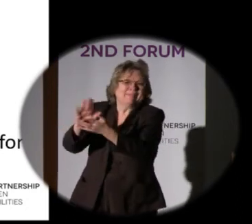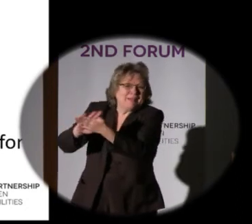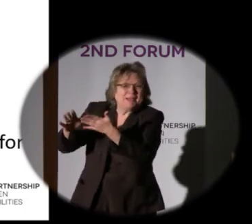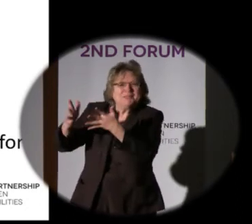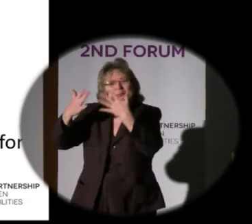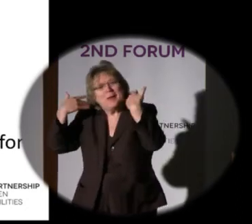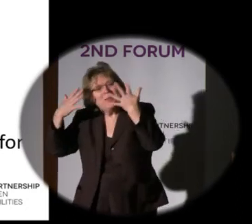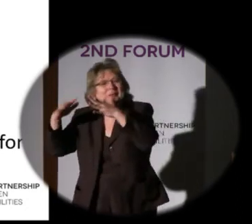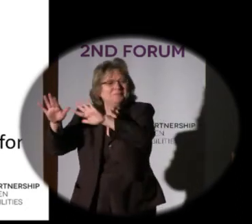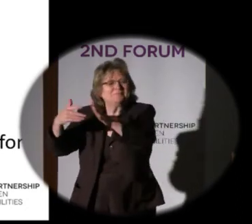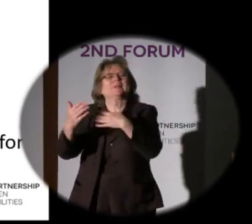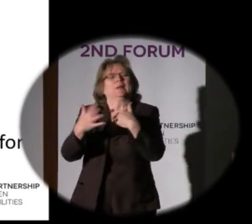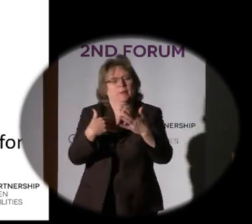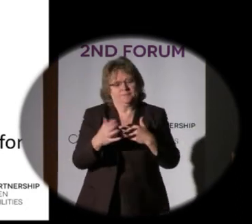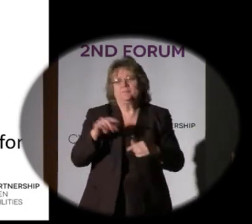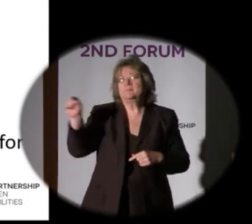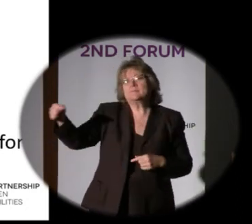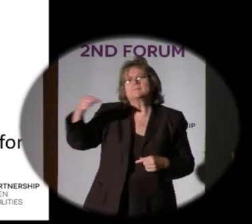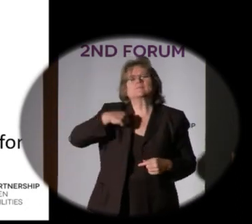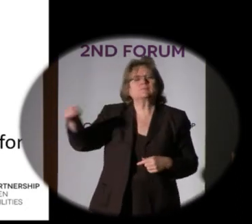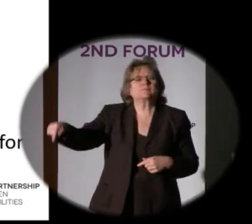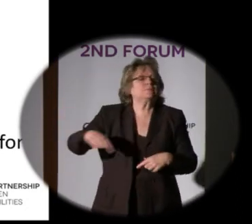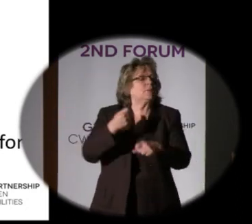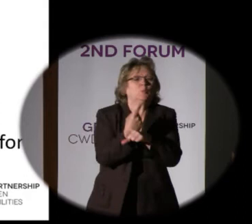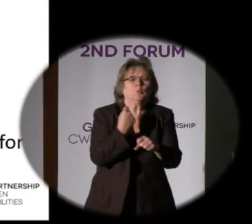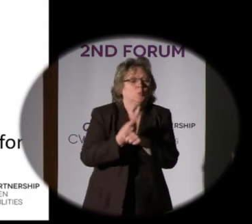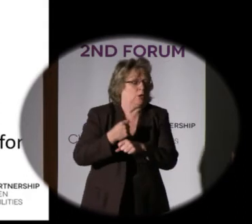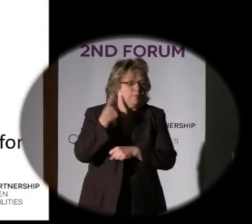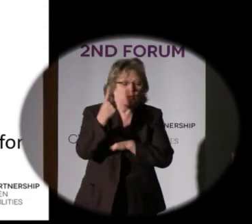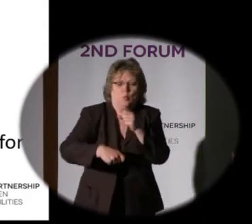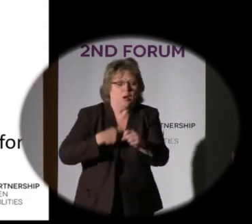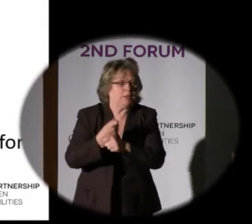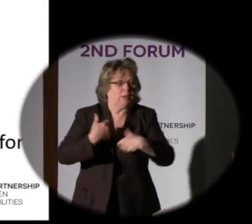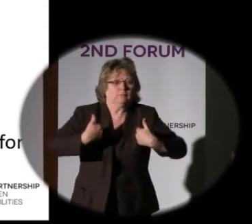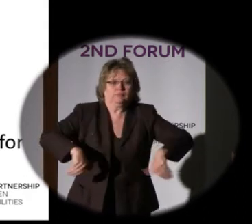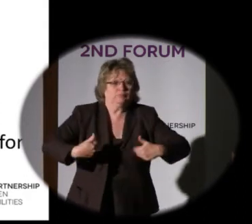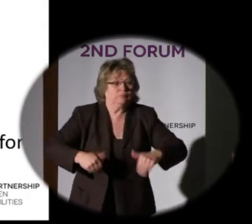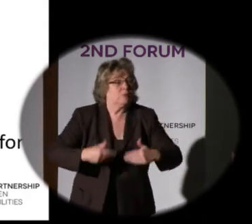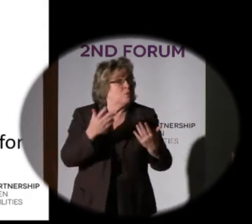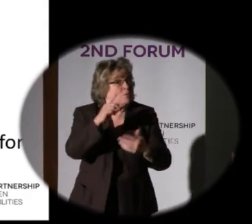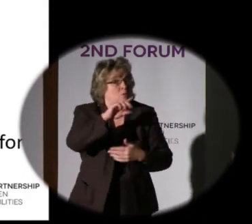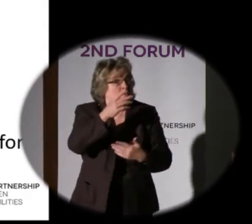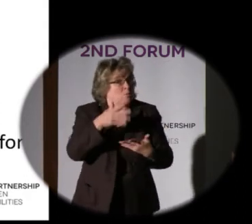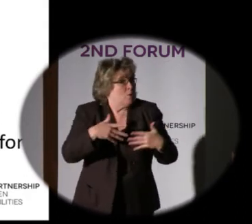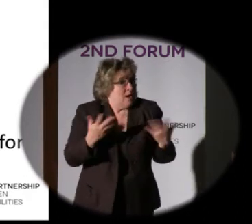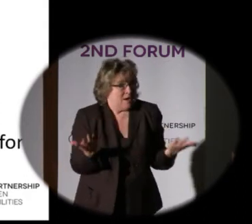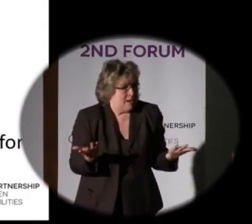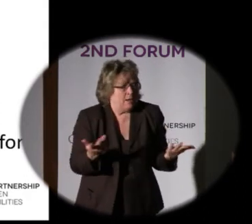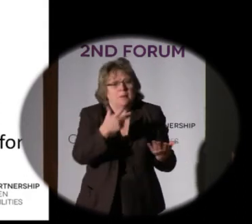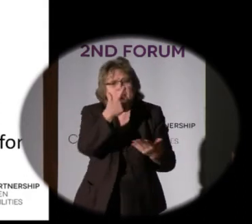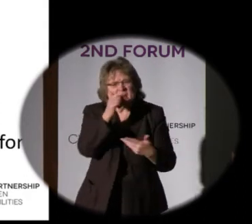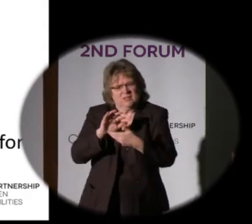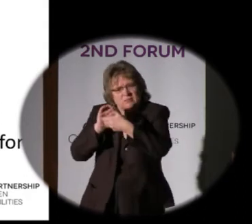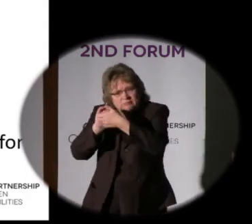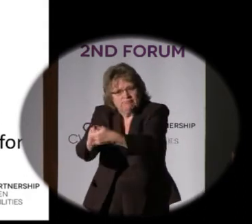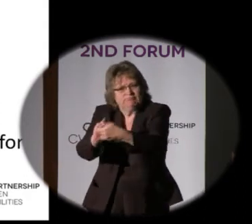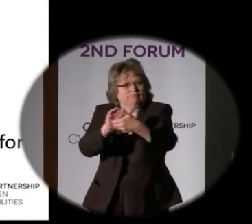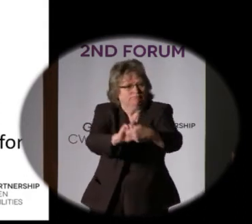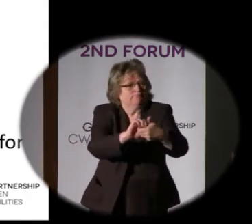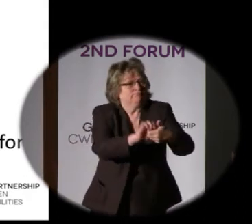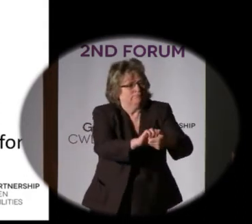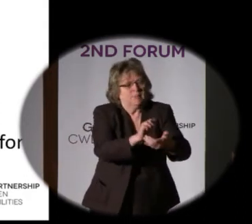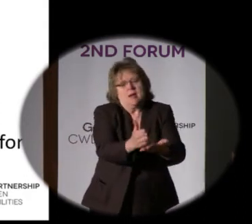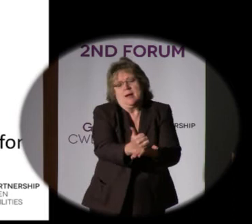the results have been enormous. First of all, we set the goal really to